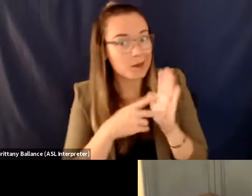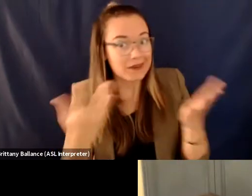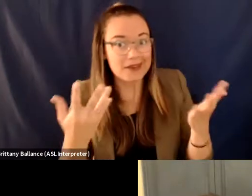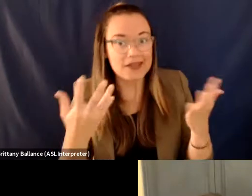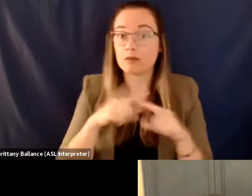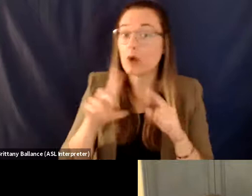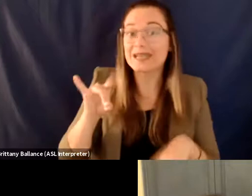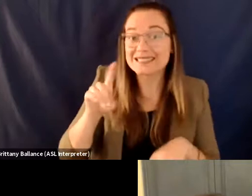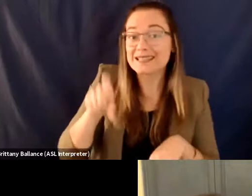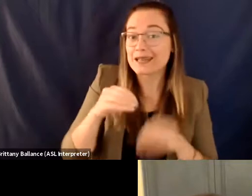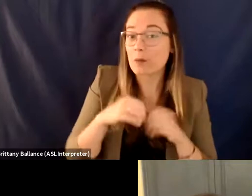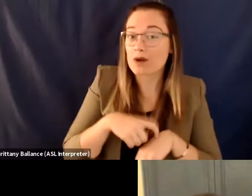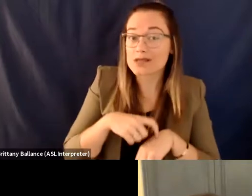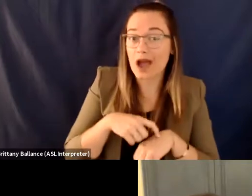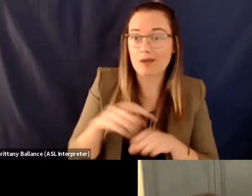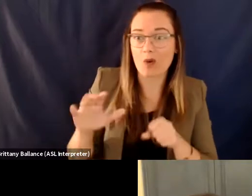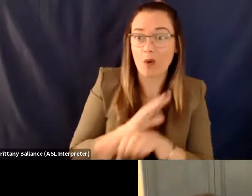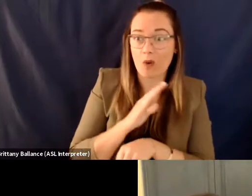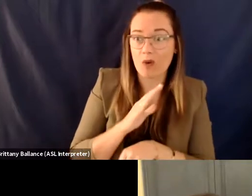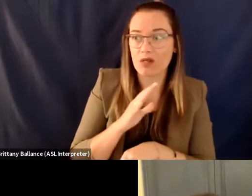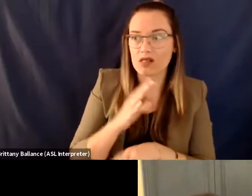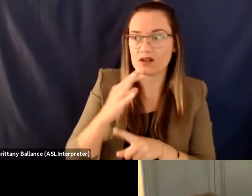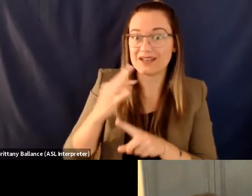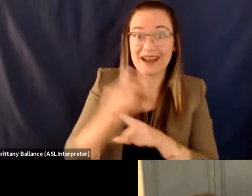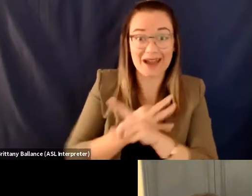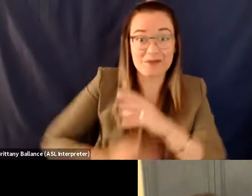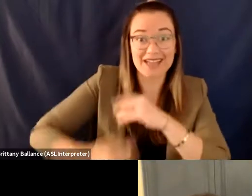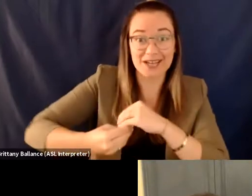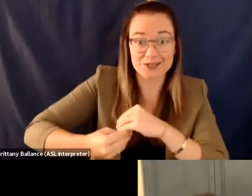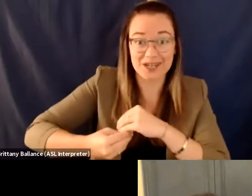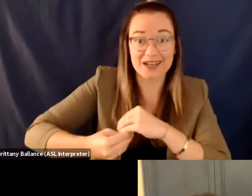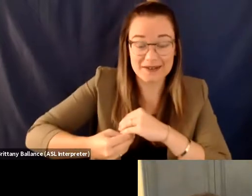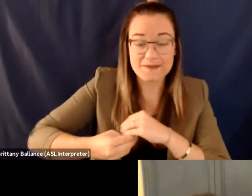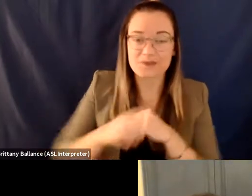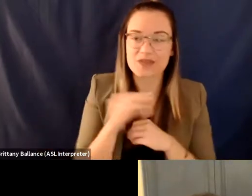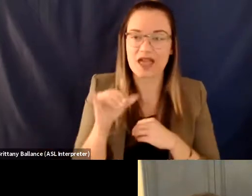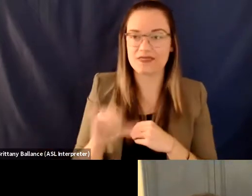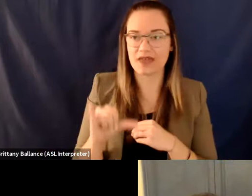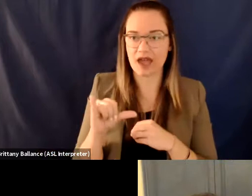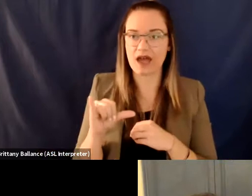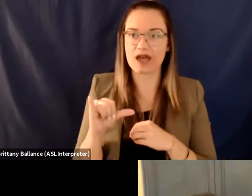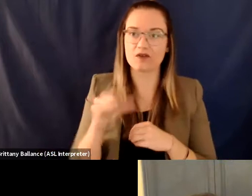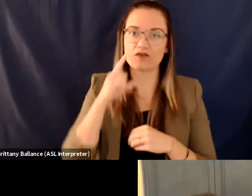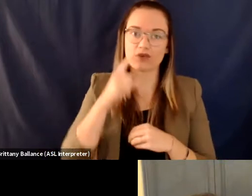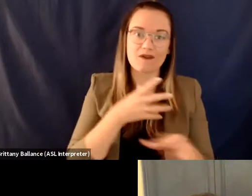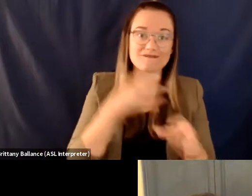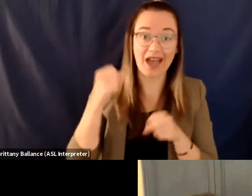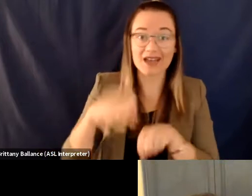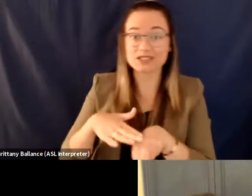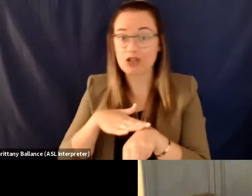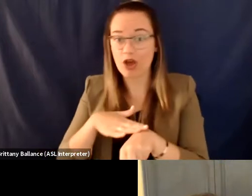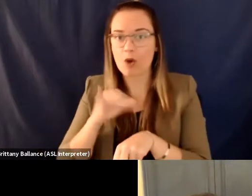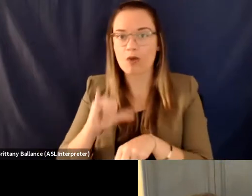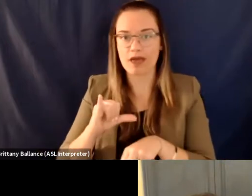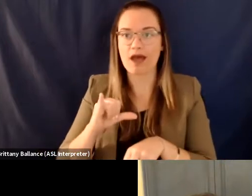more time. Yeah. And we took almost a whole more nine months, I think, beyond that. And I think this sort of combination of fast and slow was a testament